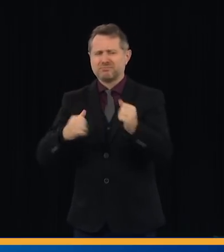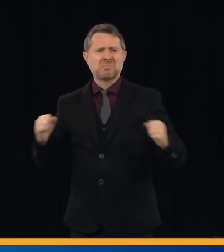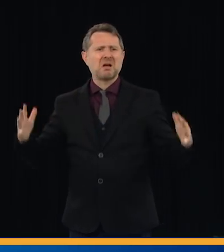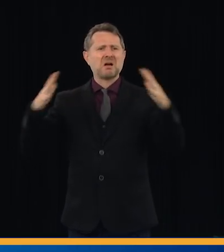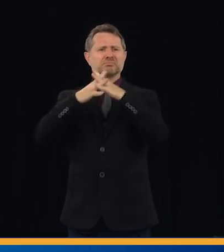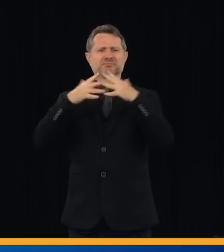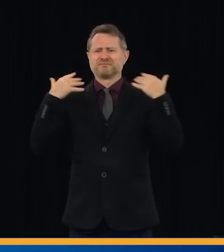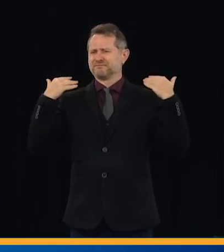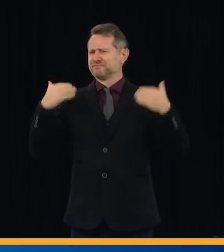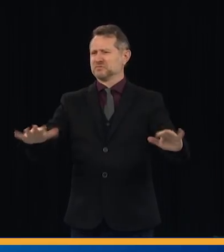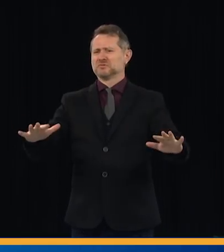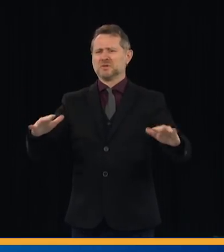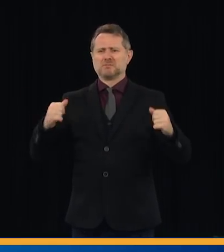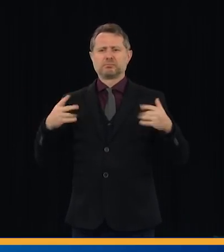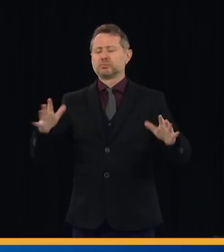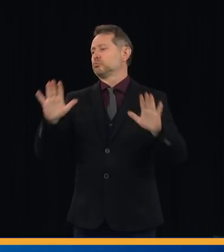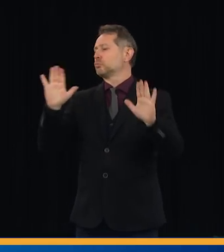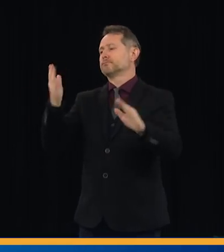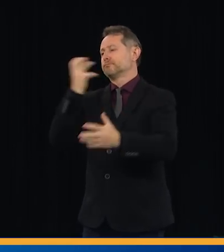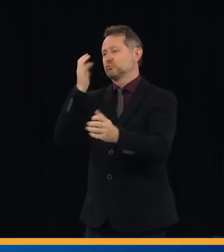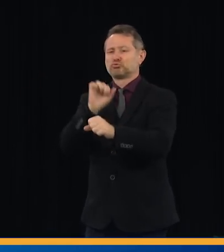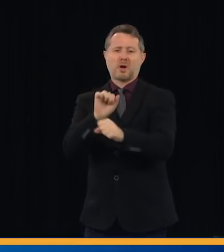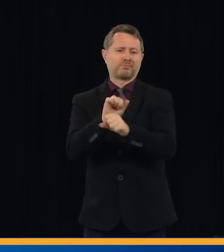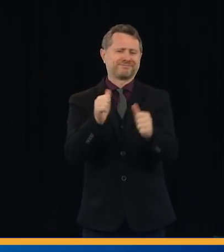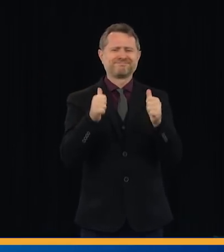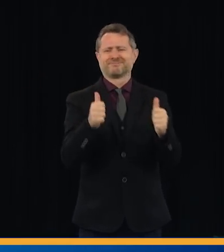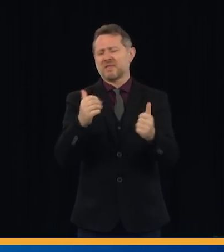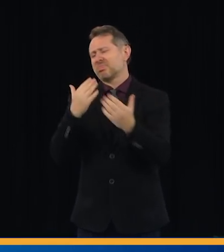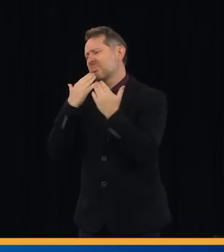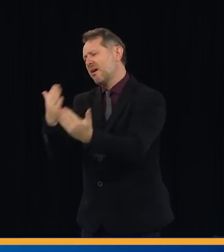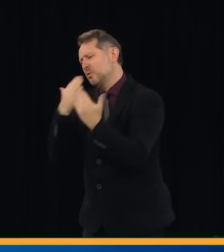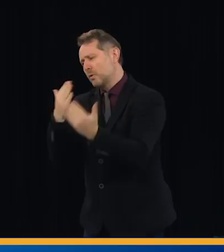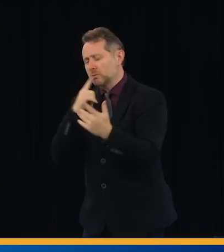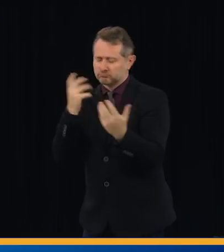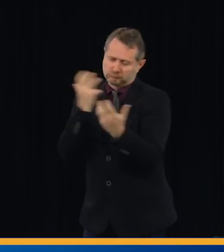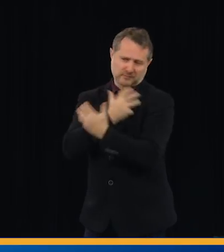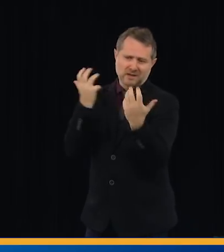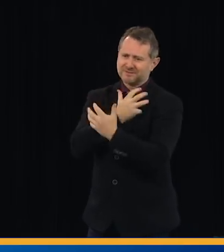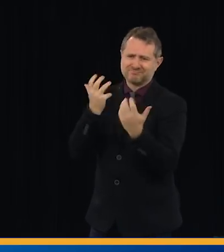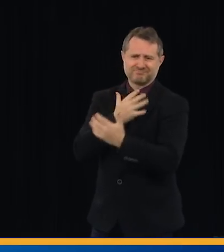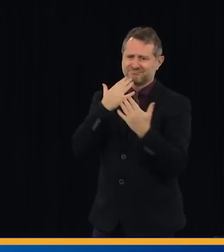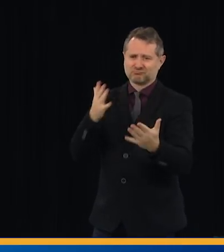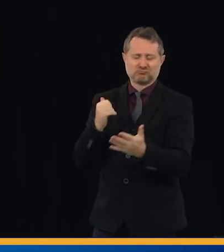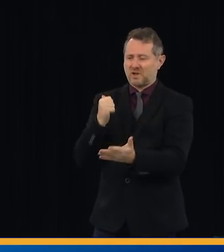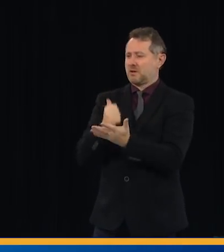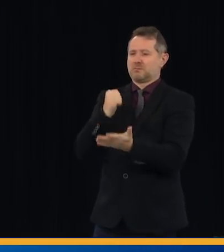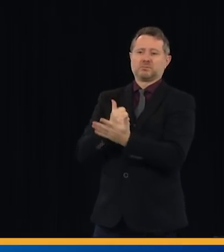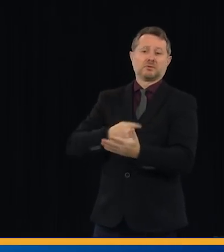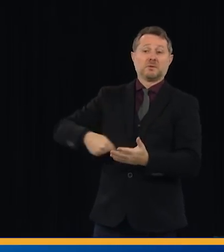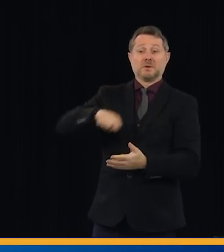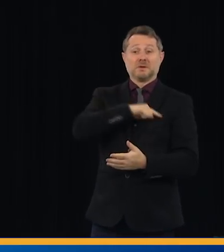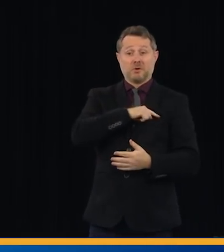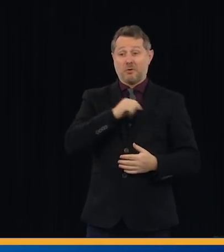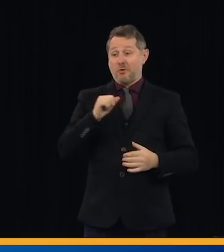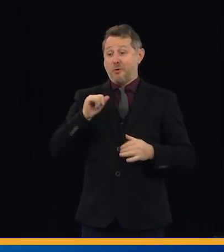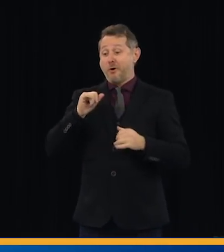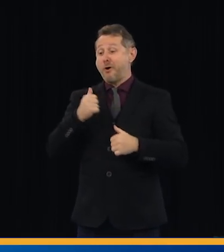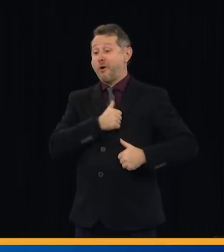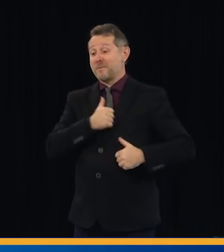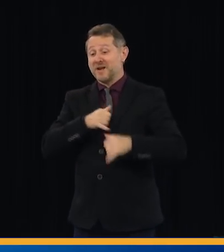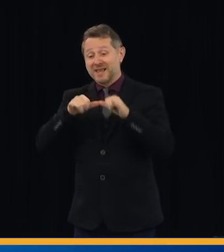really extraordinary. And I want to thank them from the bottom of my heart. The Army Corps of Engineers, the National